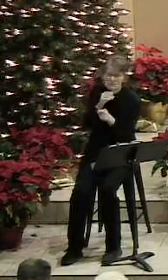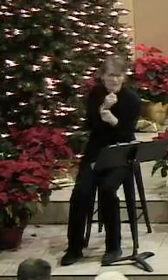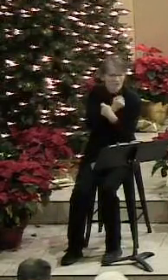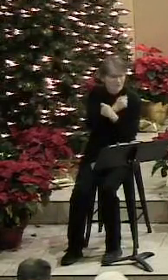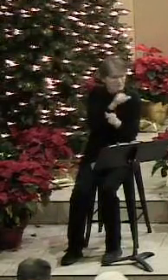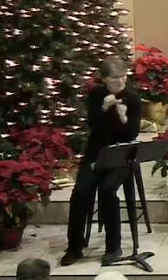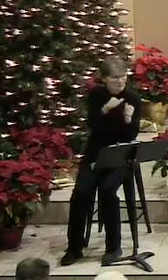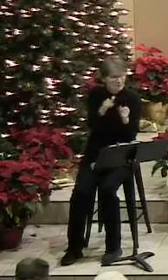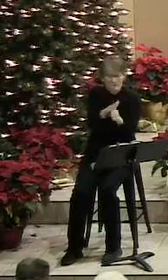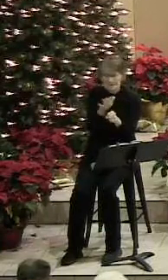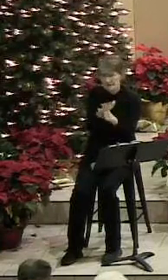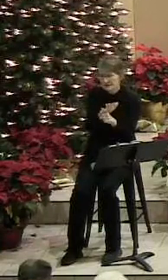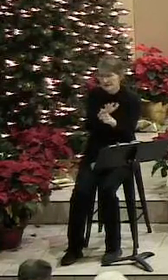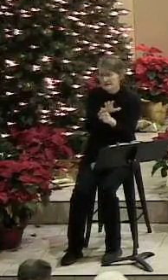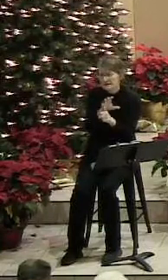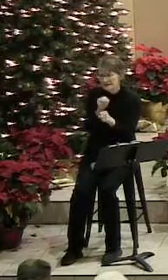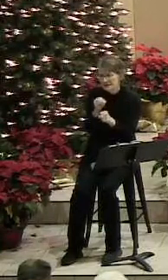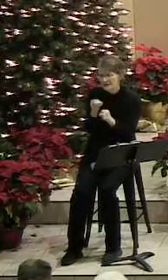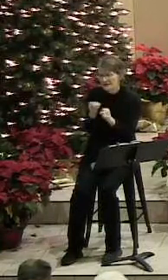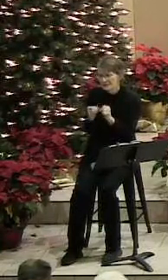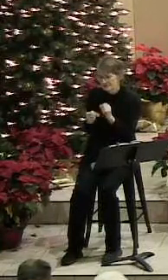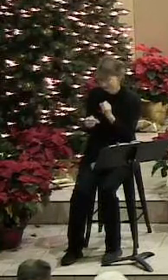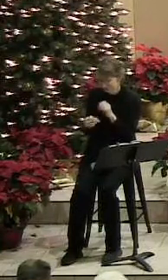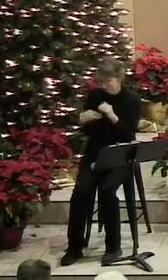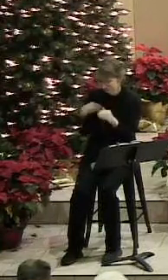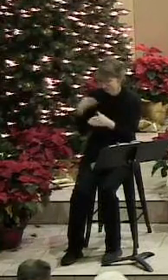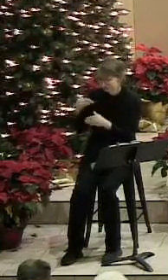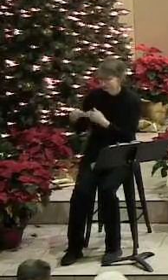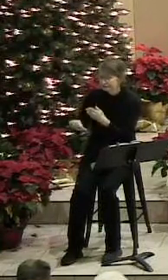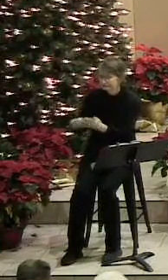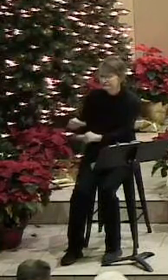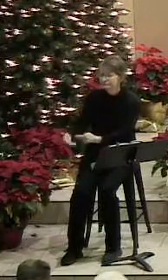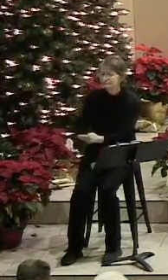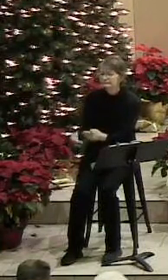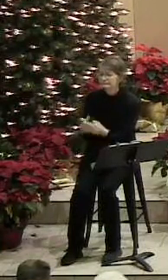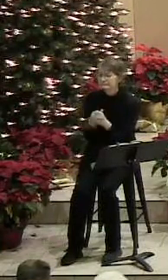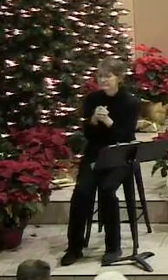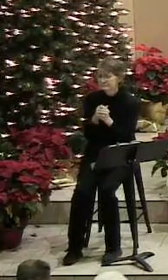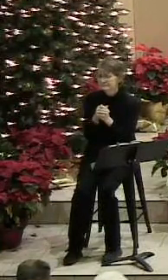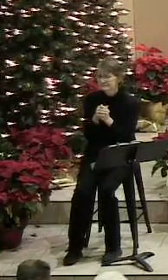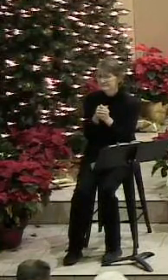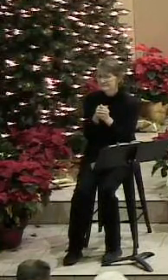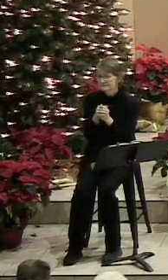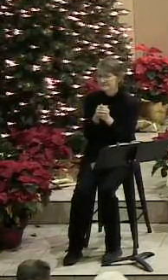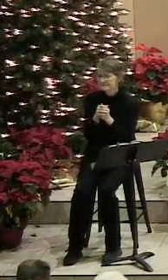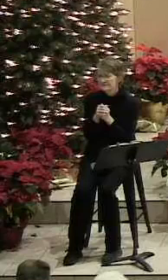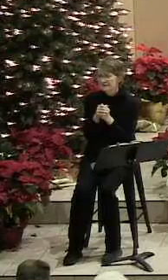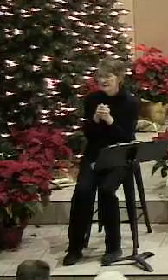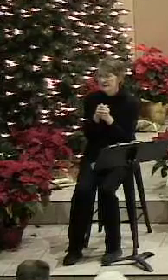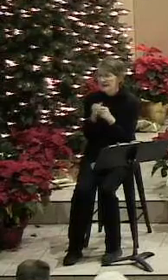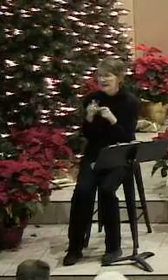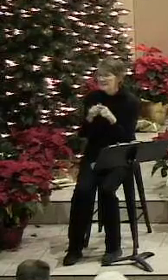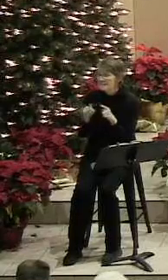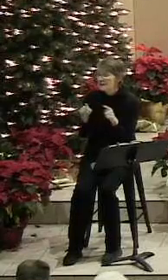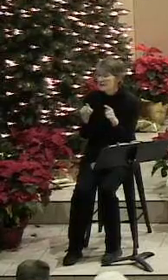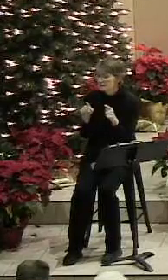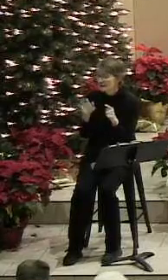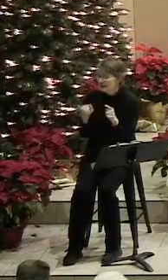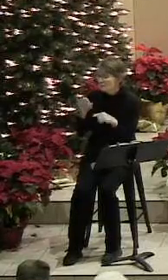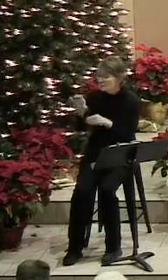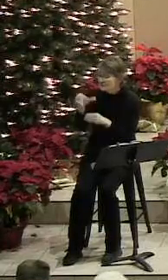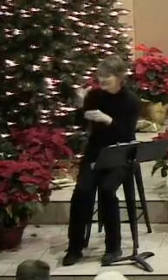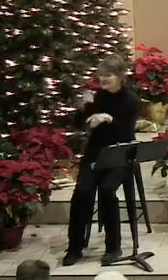That's a stain on humanity. But that changes at